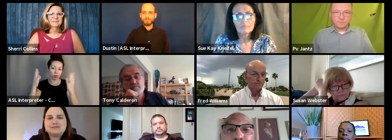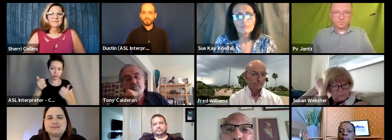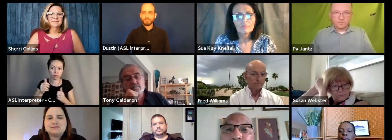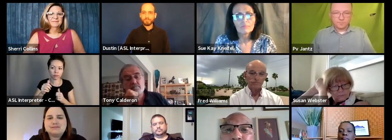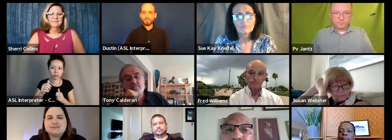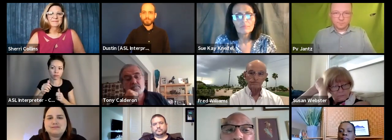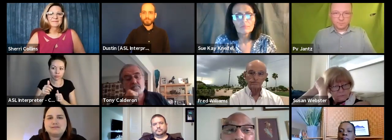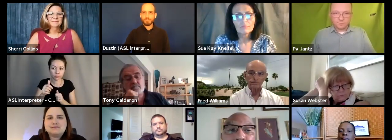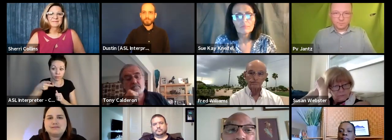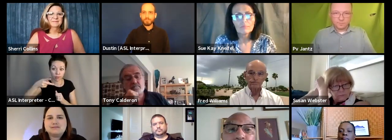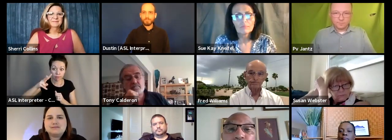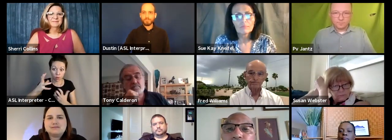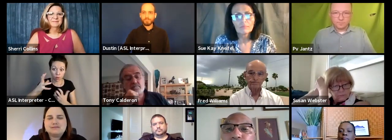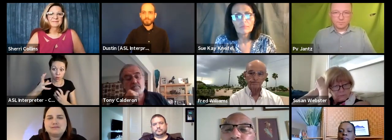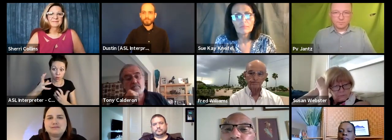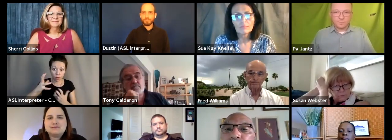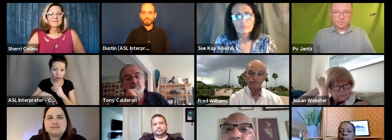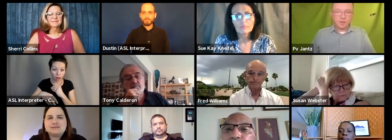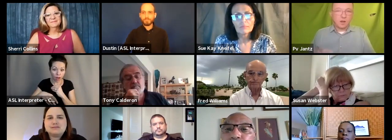add?